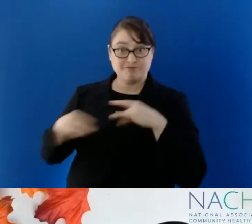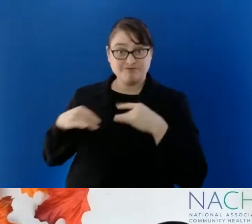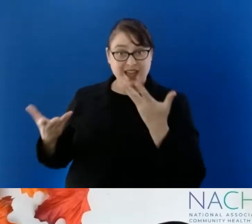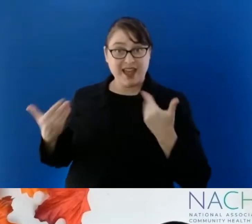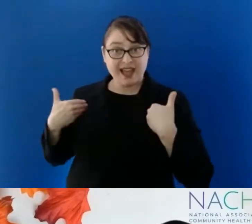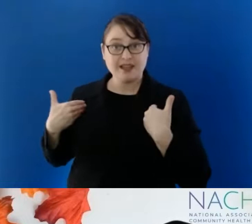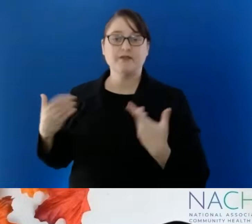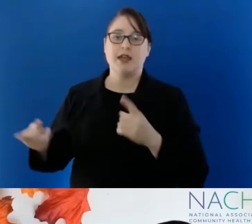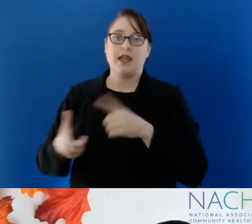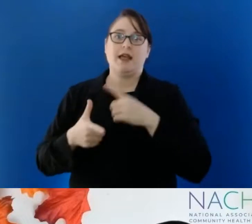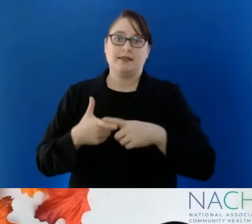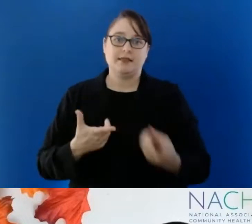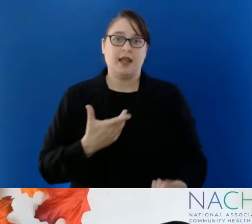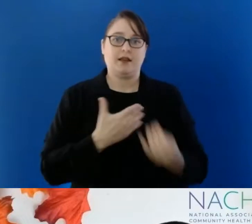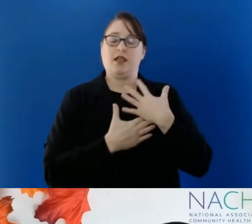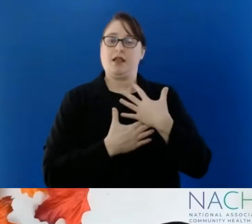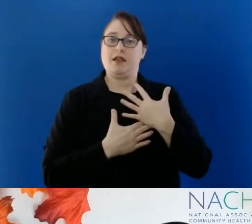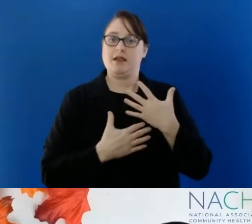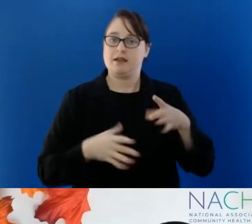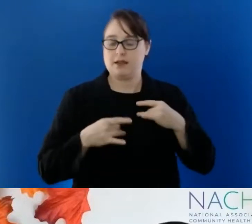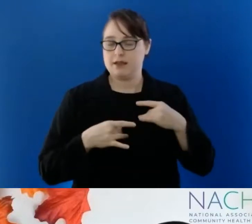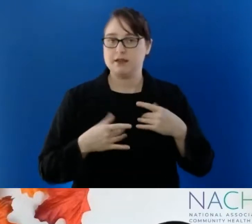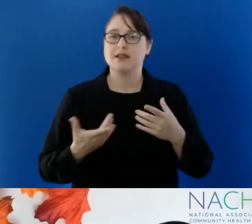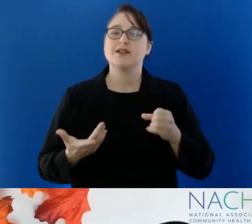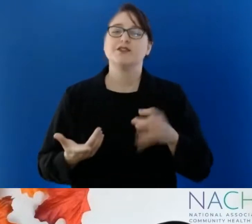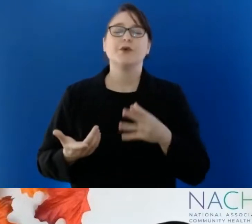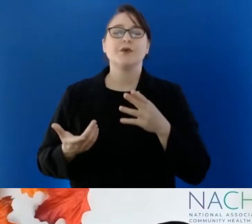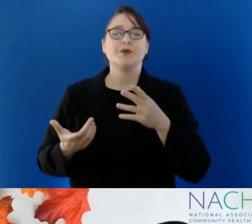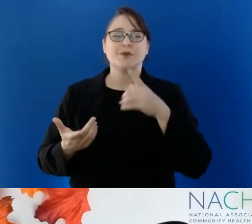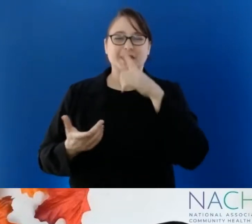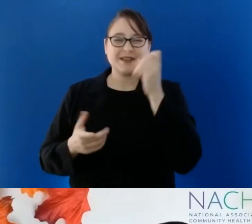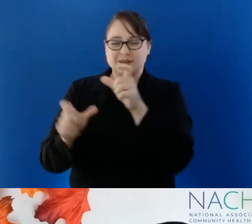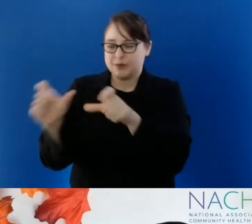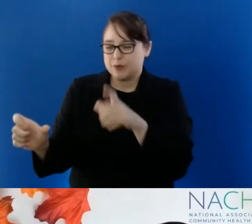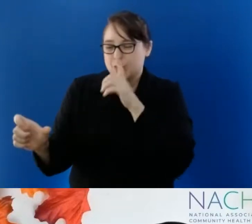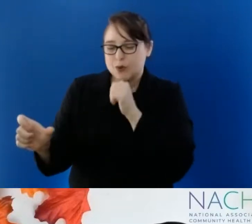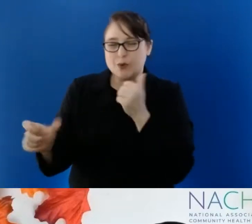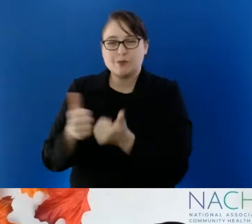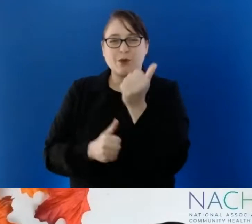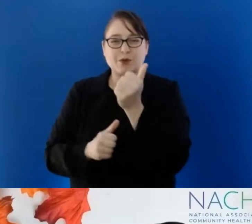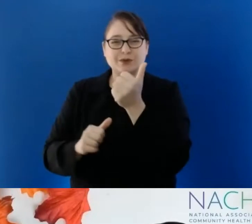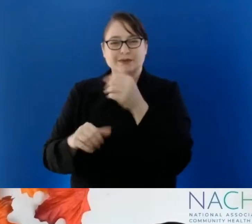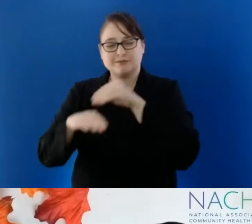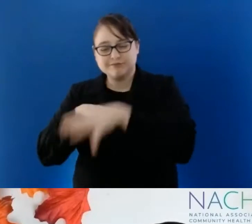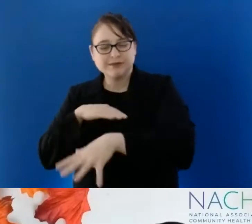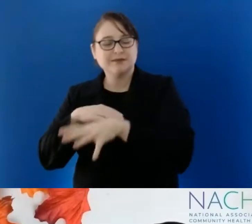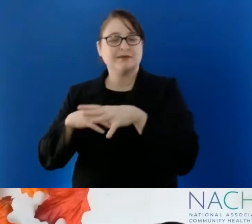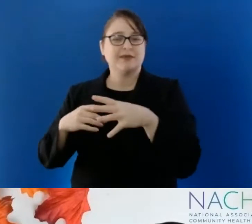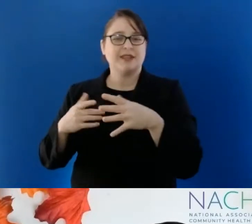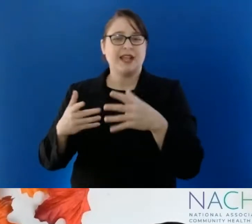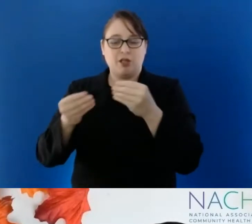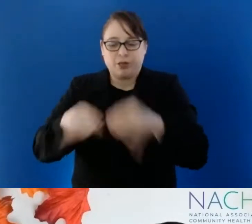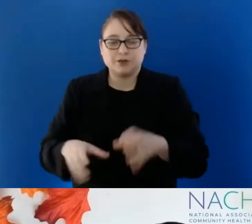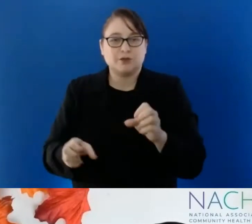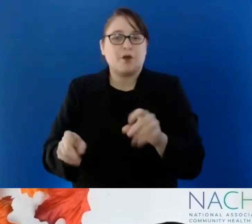serious infections. So just because of the population that's impacted and the way this seems to be spreading, it's a lost opportunity